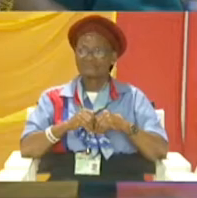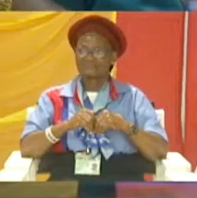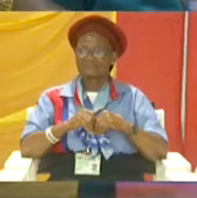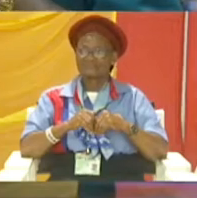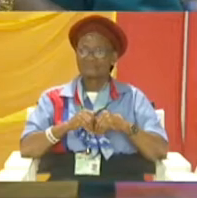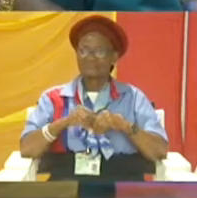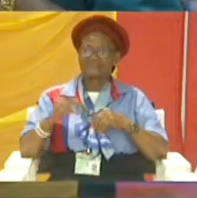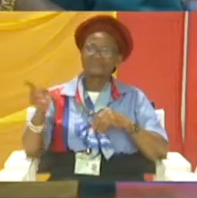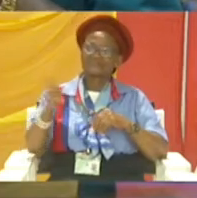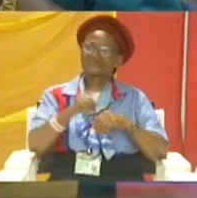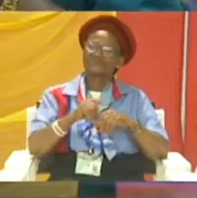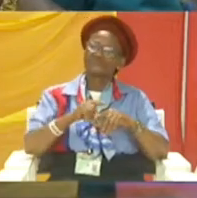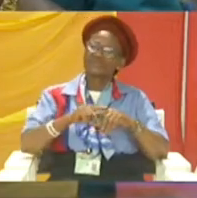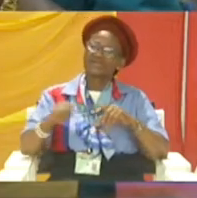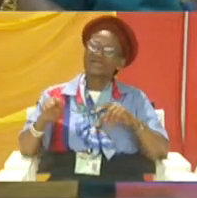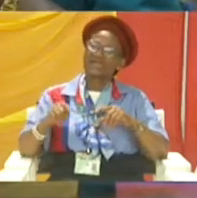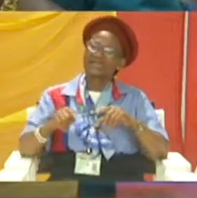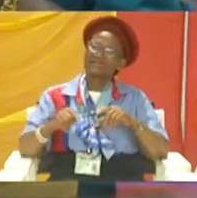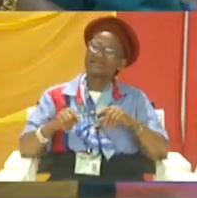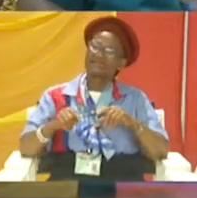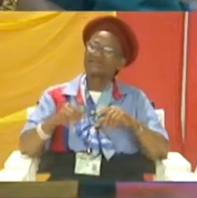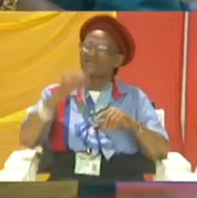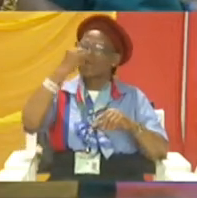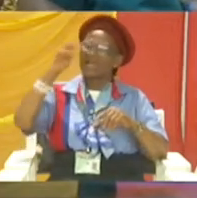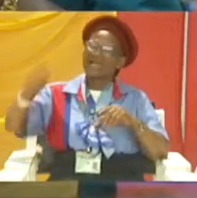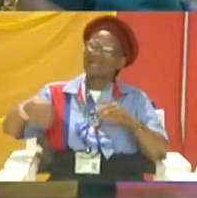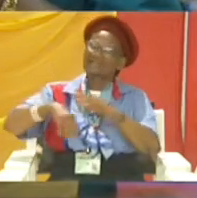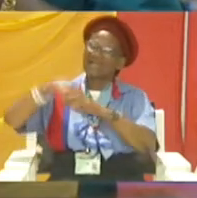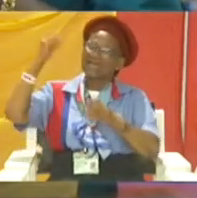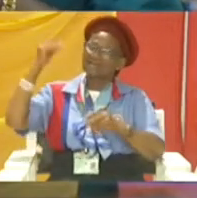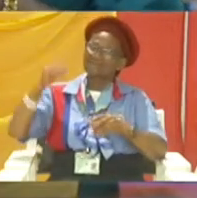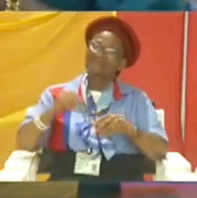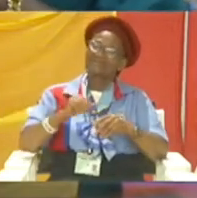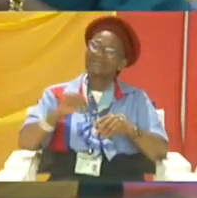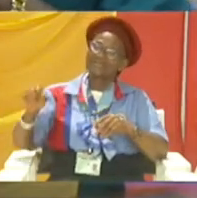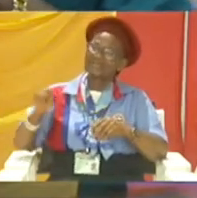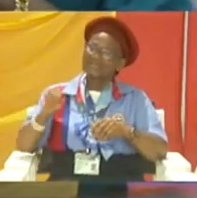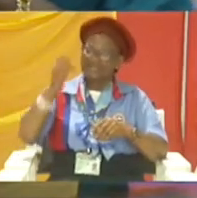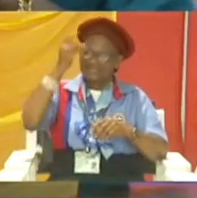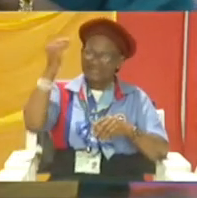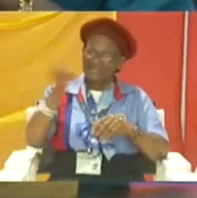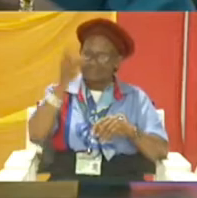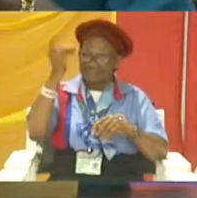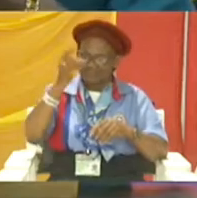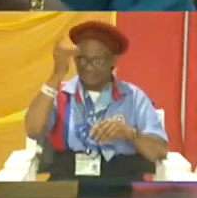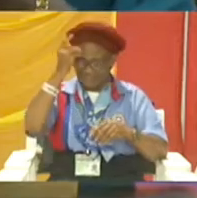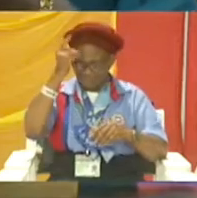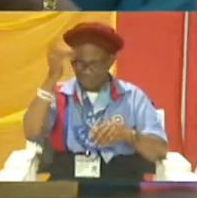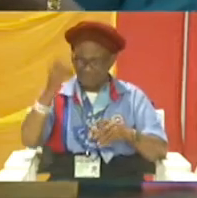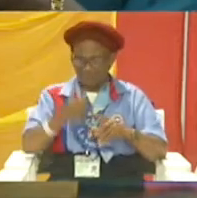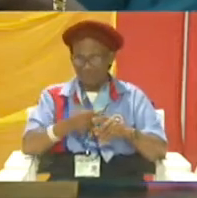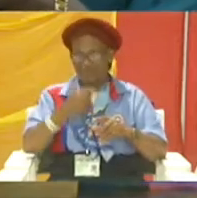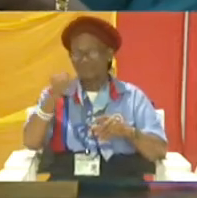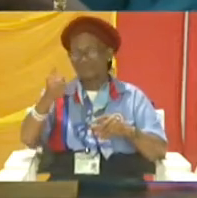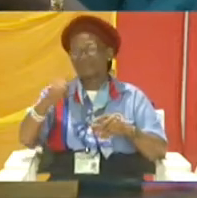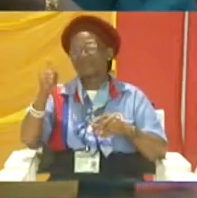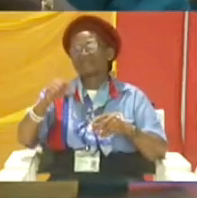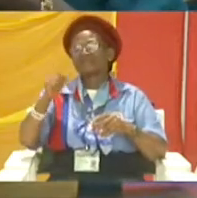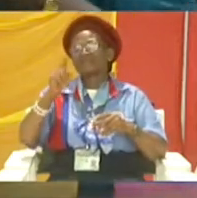You can't cast out a demon out of somebody who does not want to be free. If